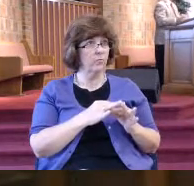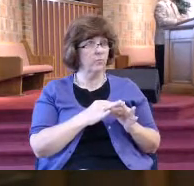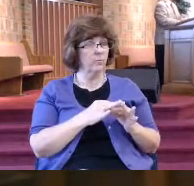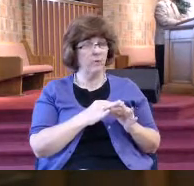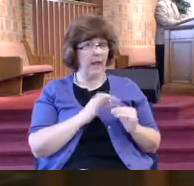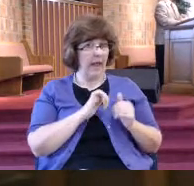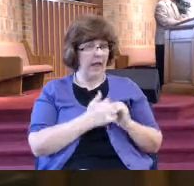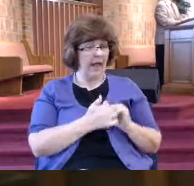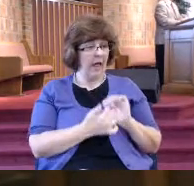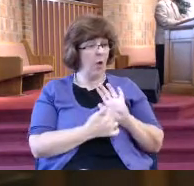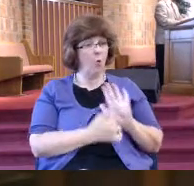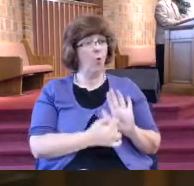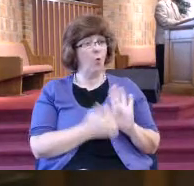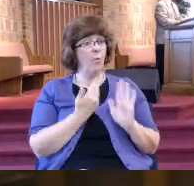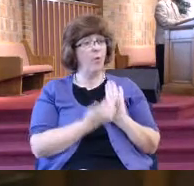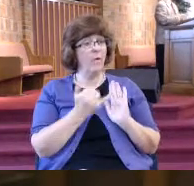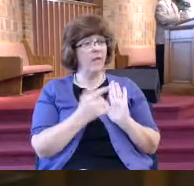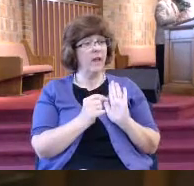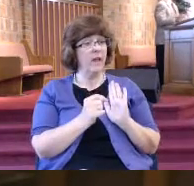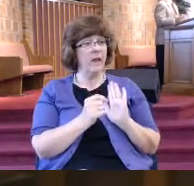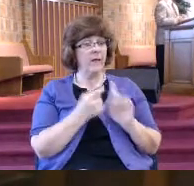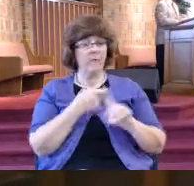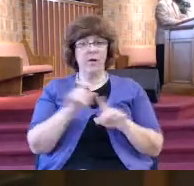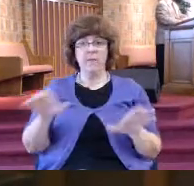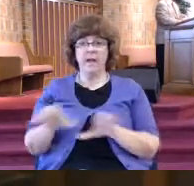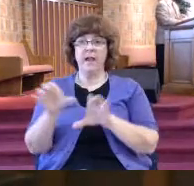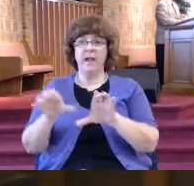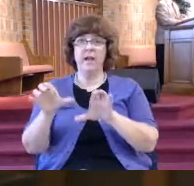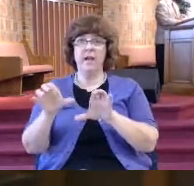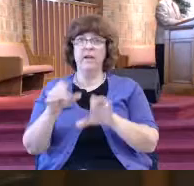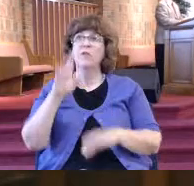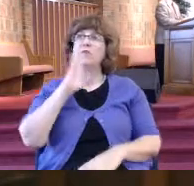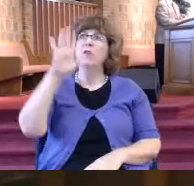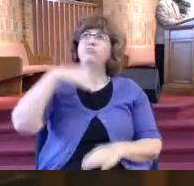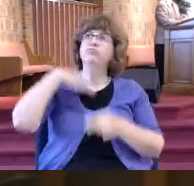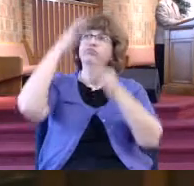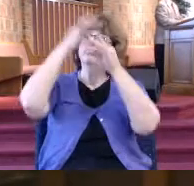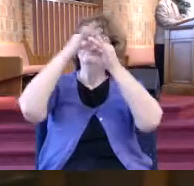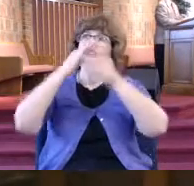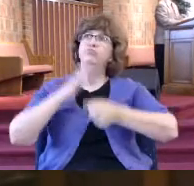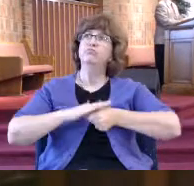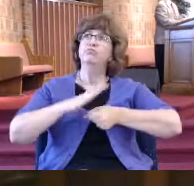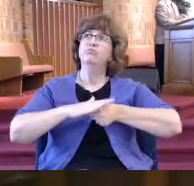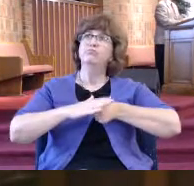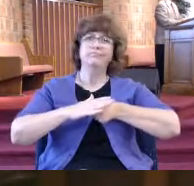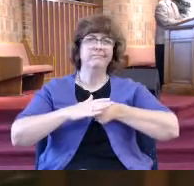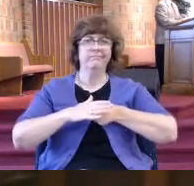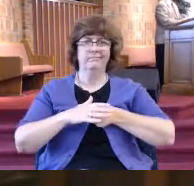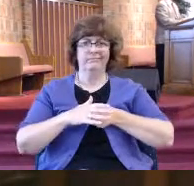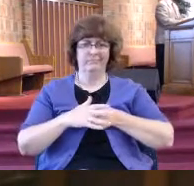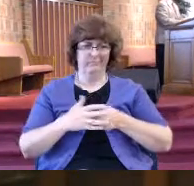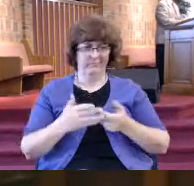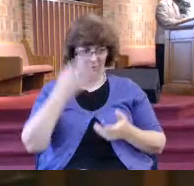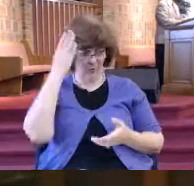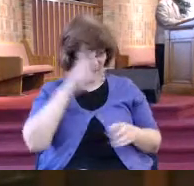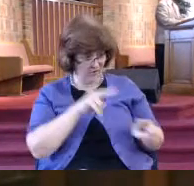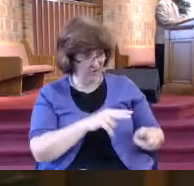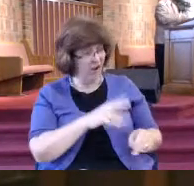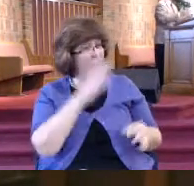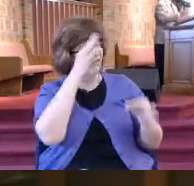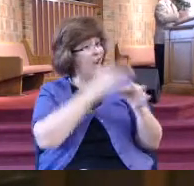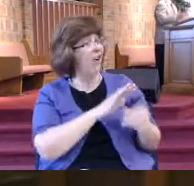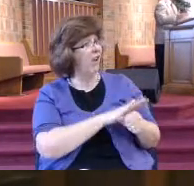demonstrated by what we do. We don't just say, I have faith, and let that stand alone as though that's all God expects of us, but it has